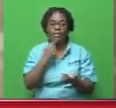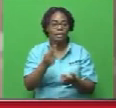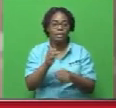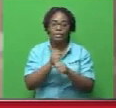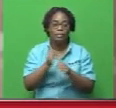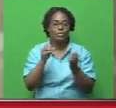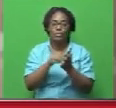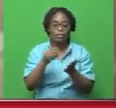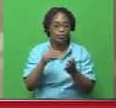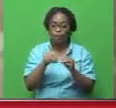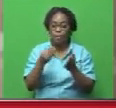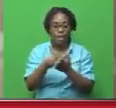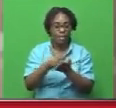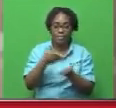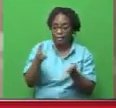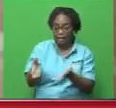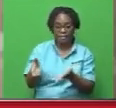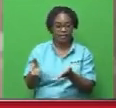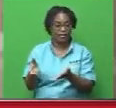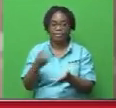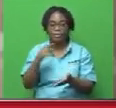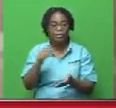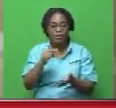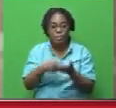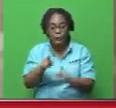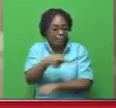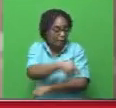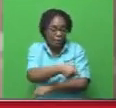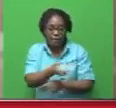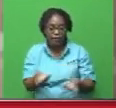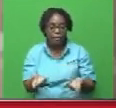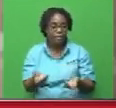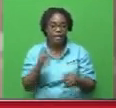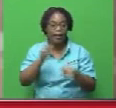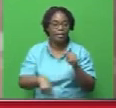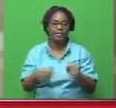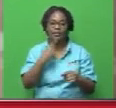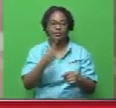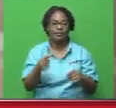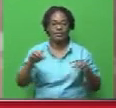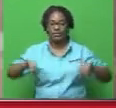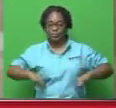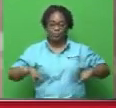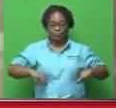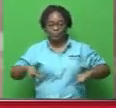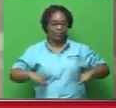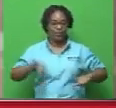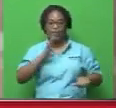expect to happen? You cannot sit here and boast of accomplishments when the system as a whole is simply